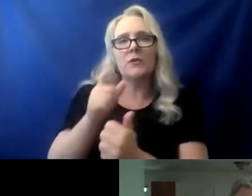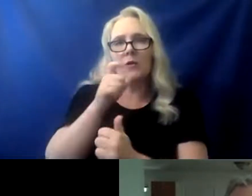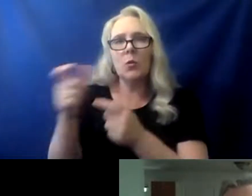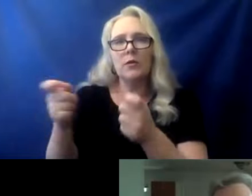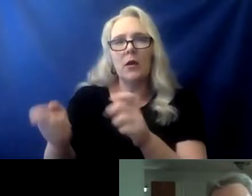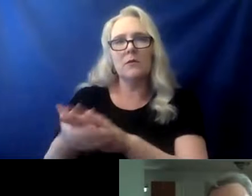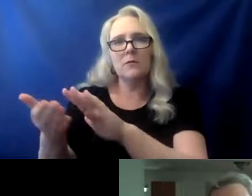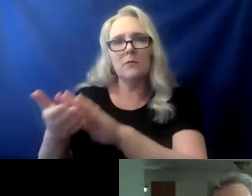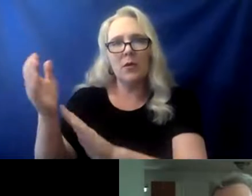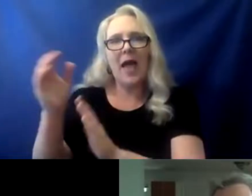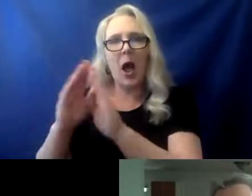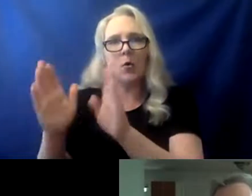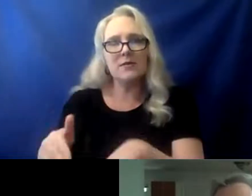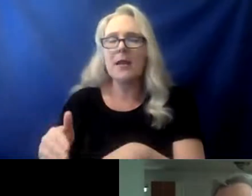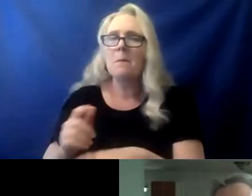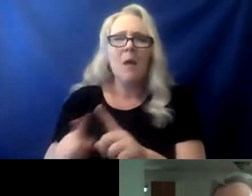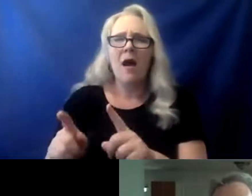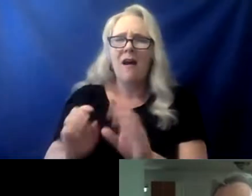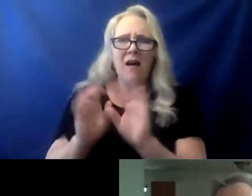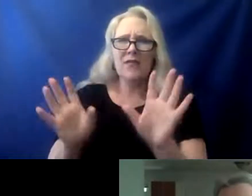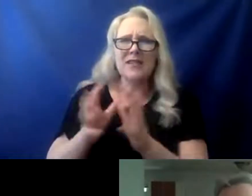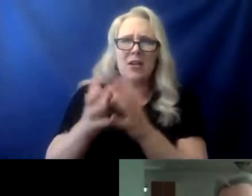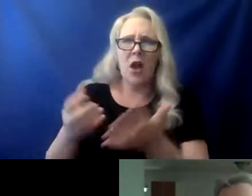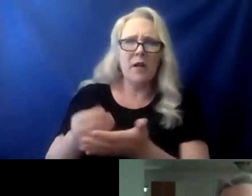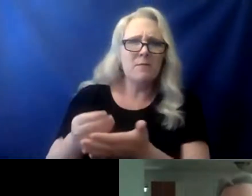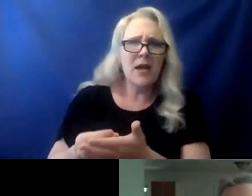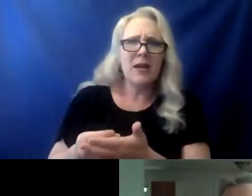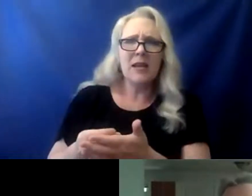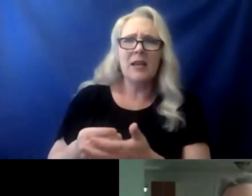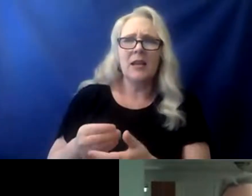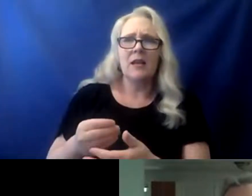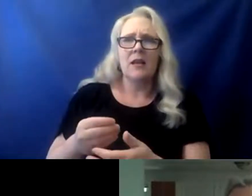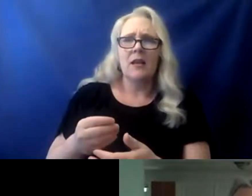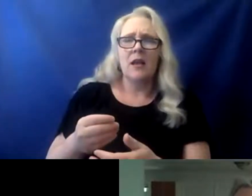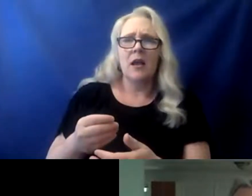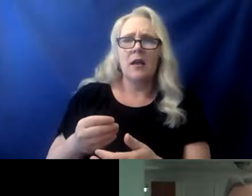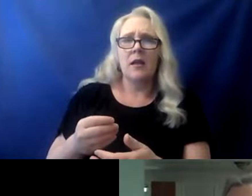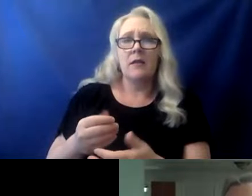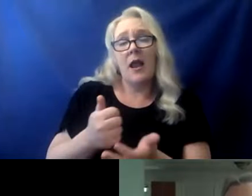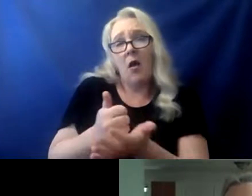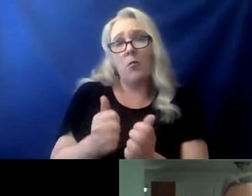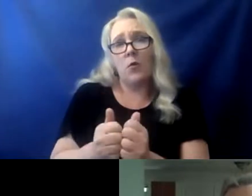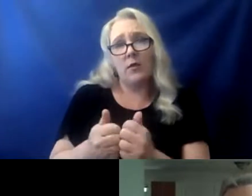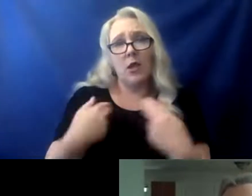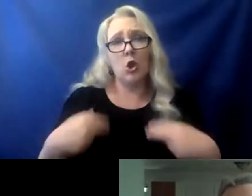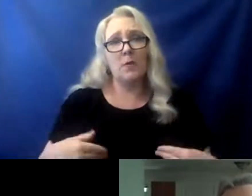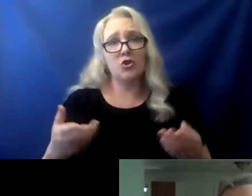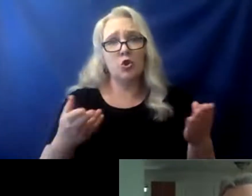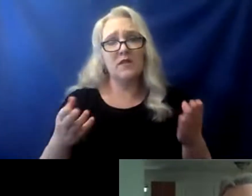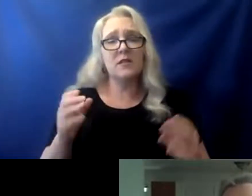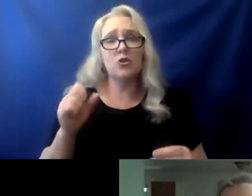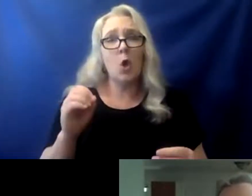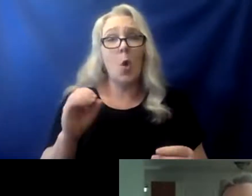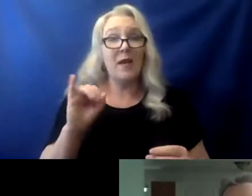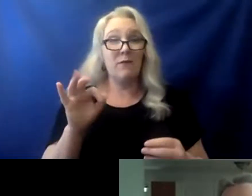to do it, but obviously there's a lot of money and capacity in health and human services. So if there's a way to design that